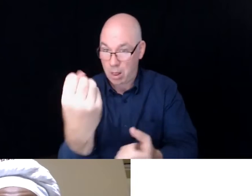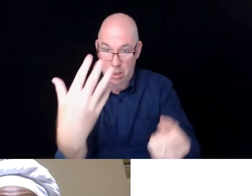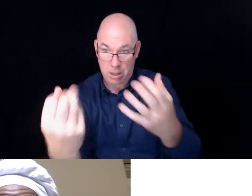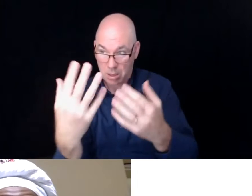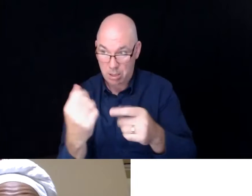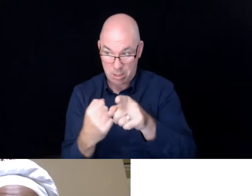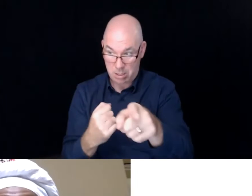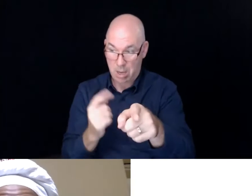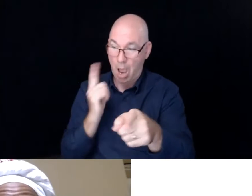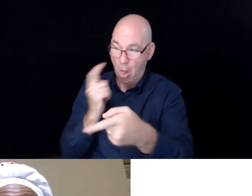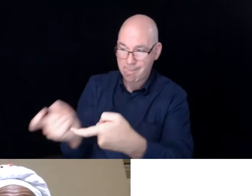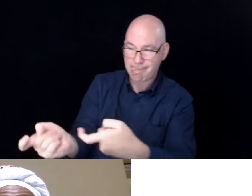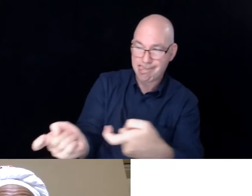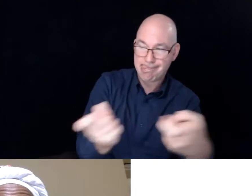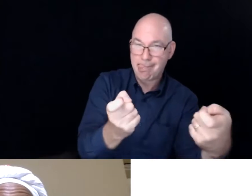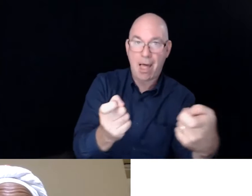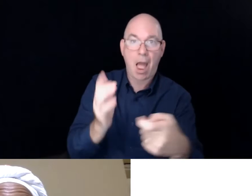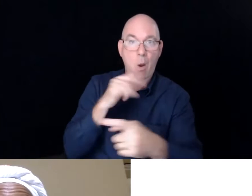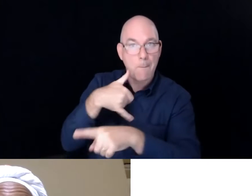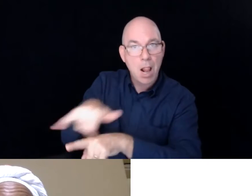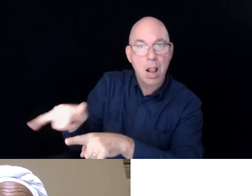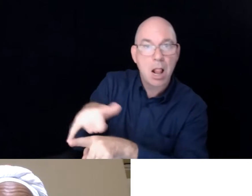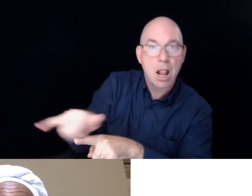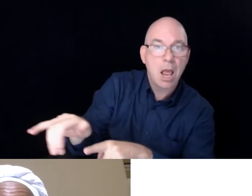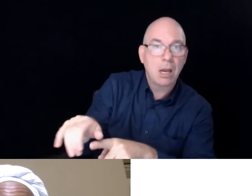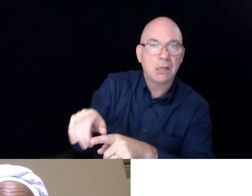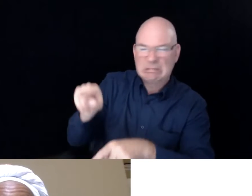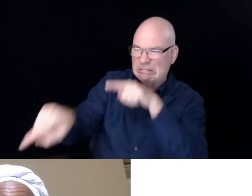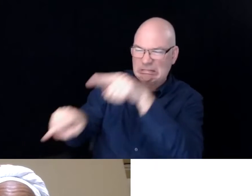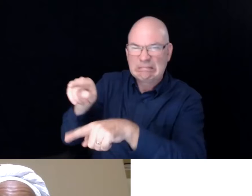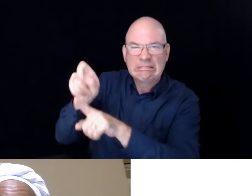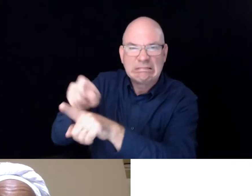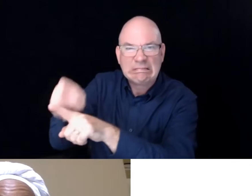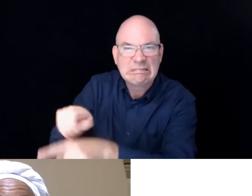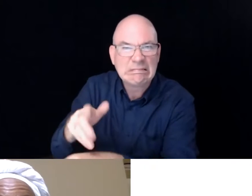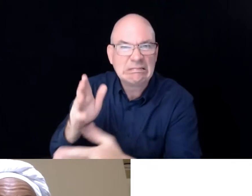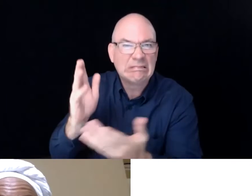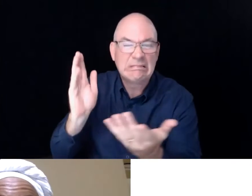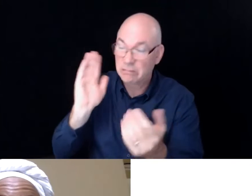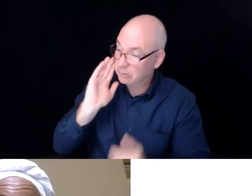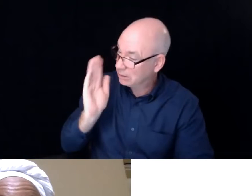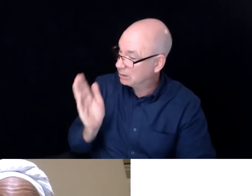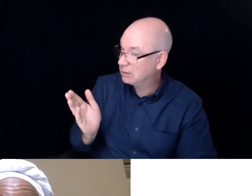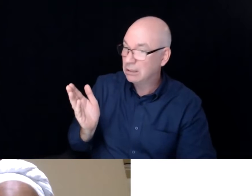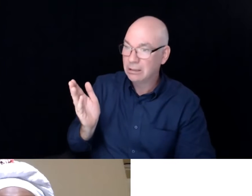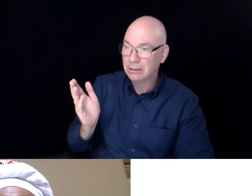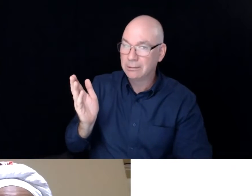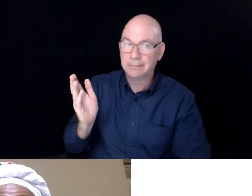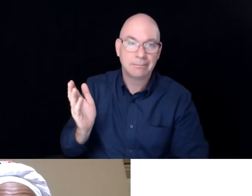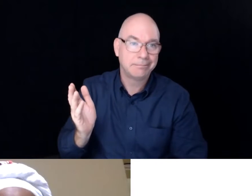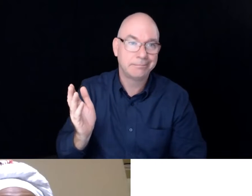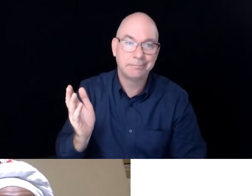be trolled. You're going to be bullied. You're going to have you're going to